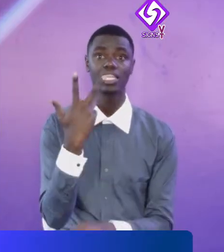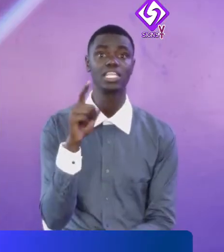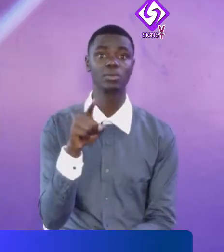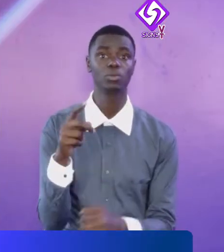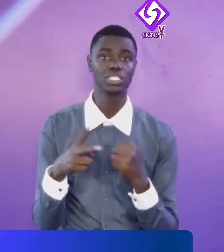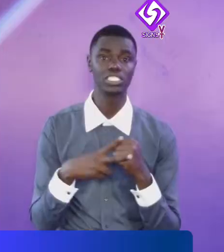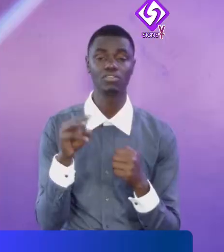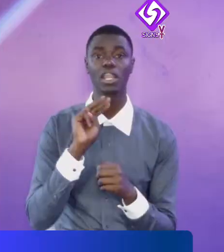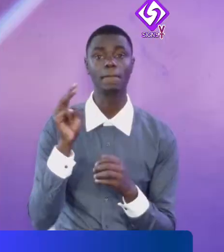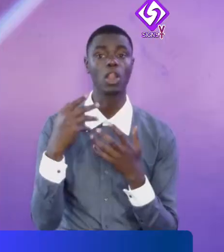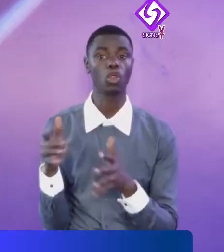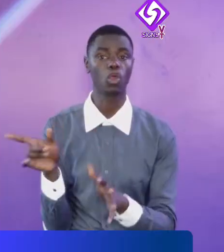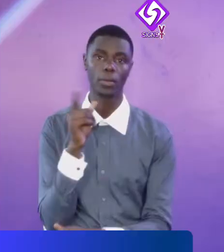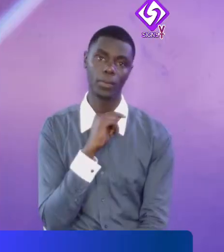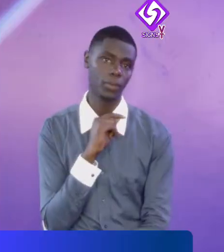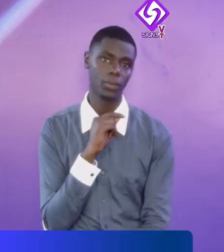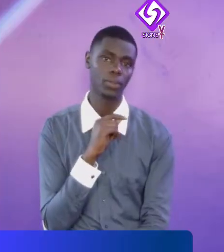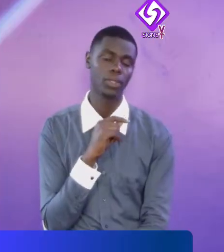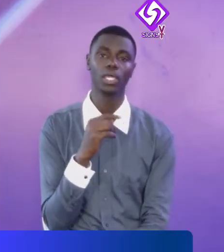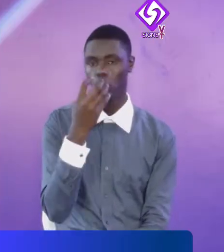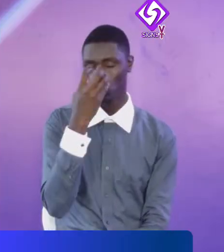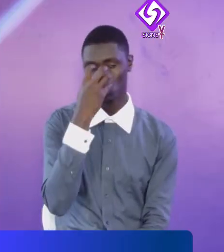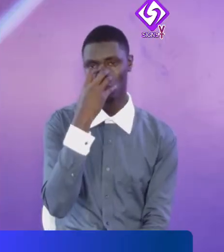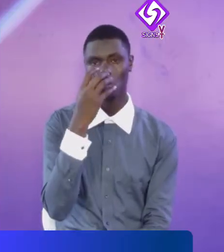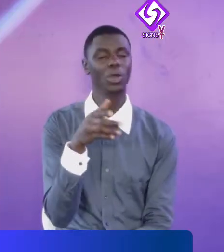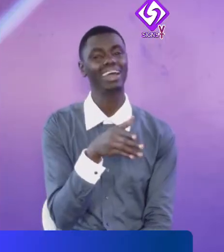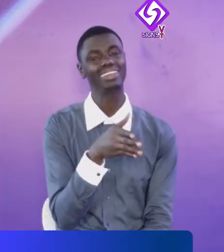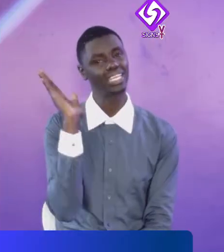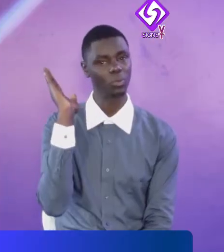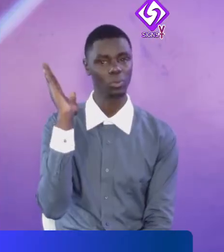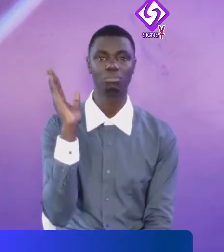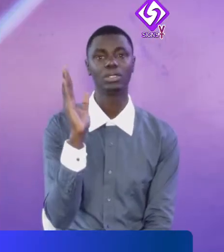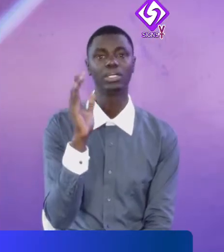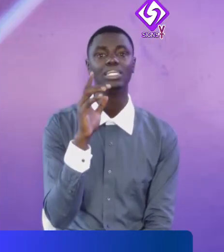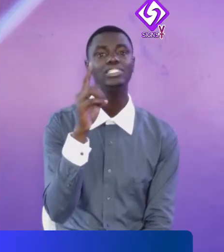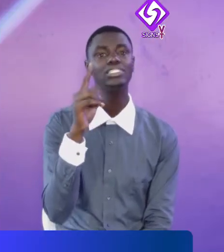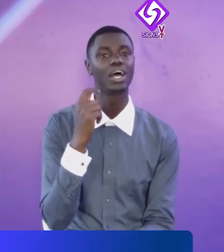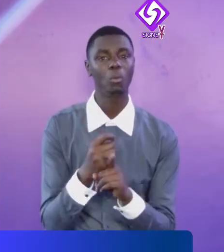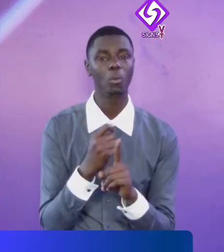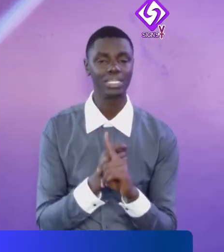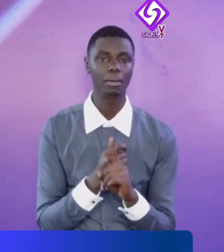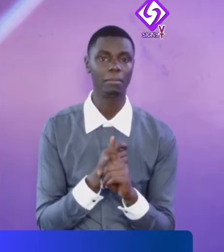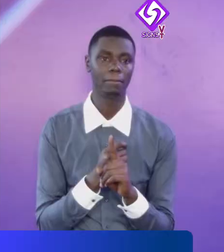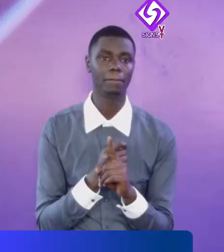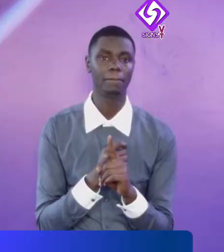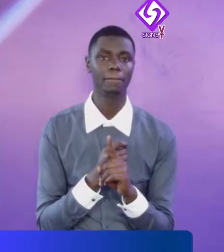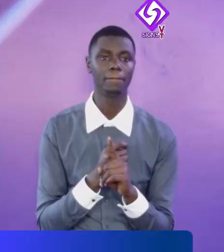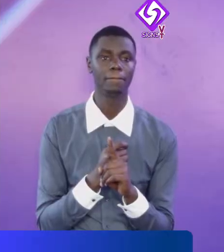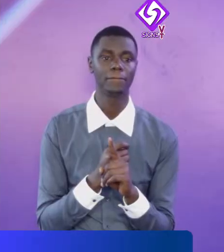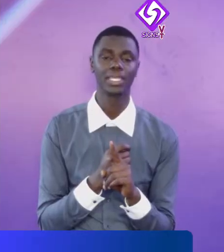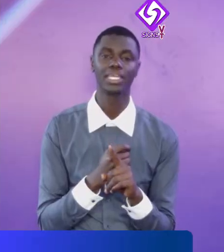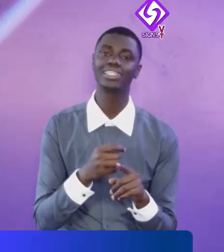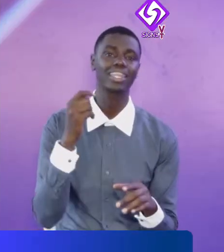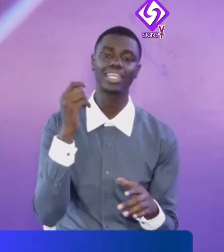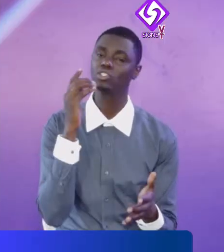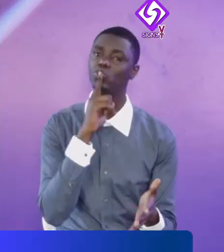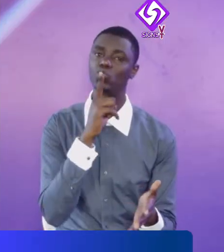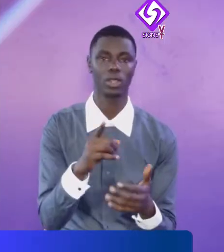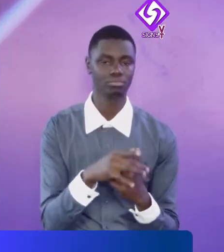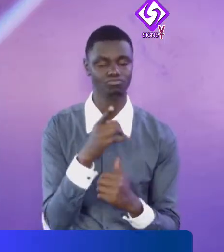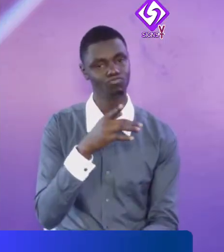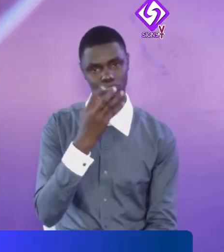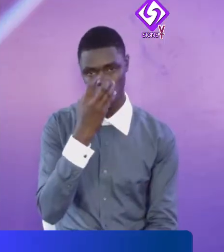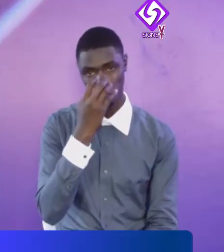votes are gone, Yeah. isn't it? Yeah. So Ruto will go home anyway. Yeah. Ruto's one term is a finality and Yeah. is eventuality. You understand